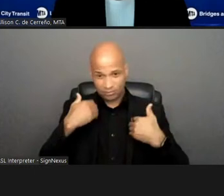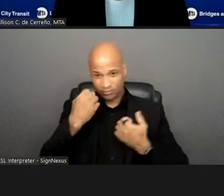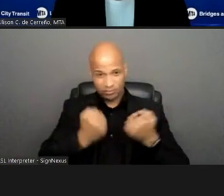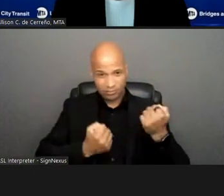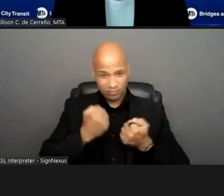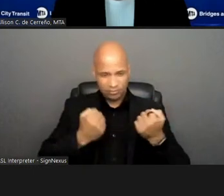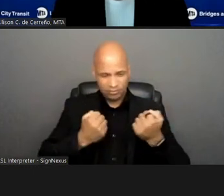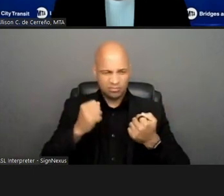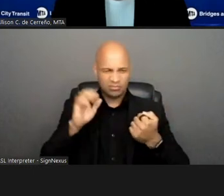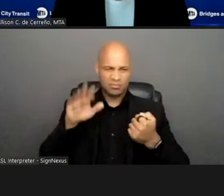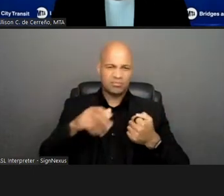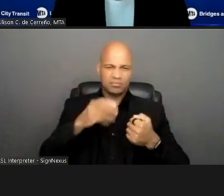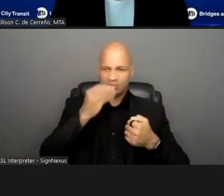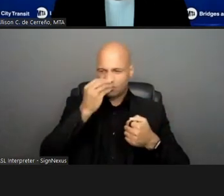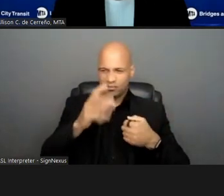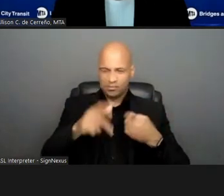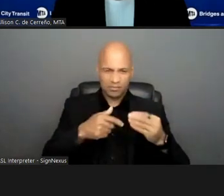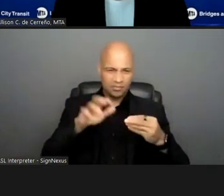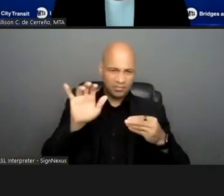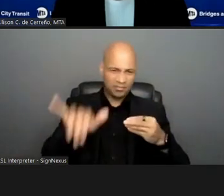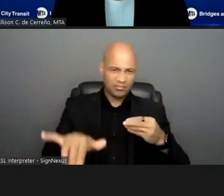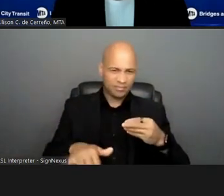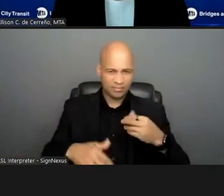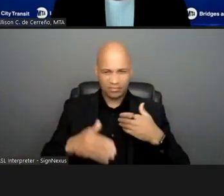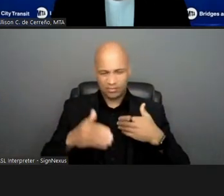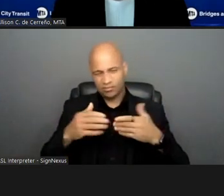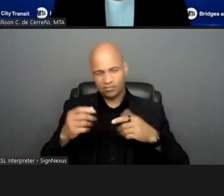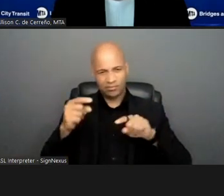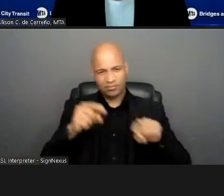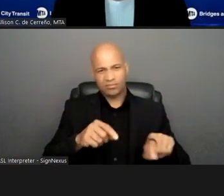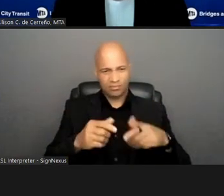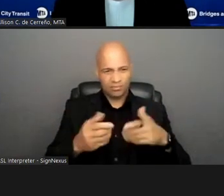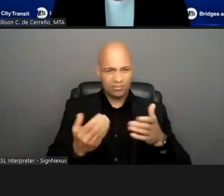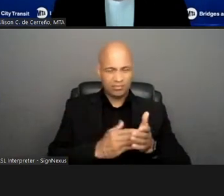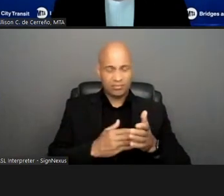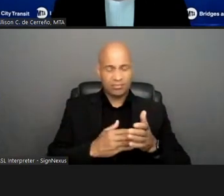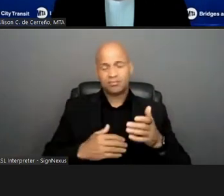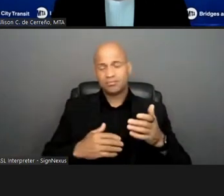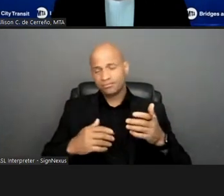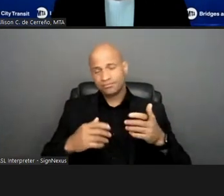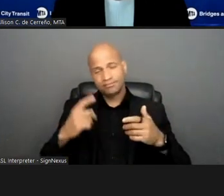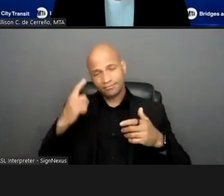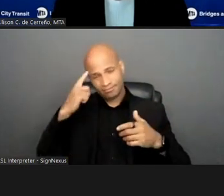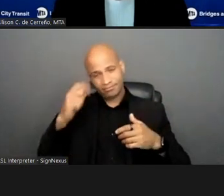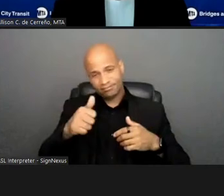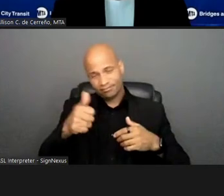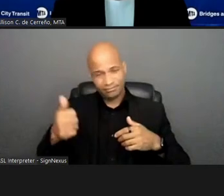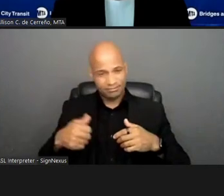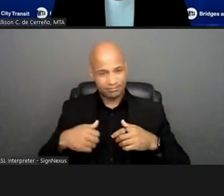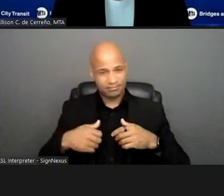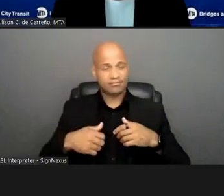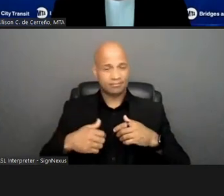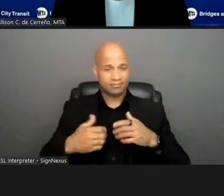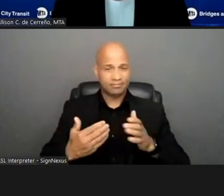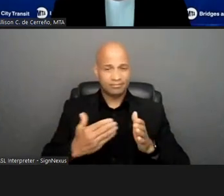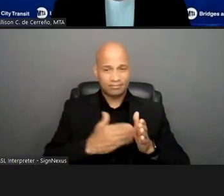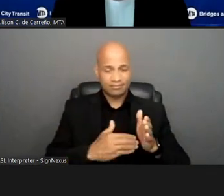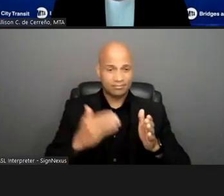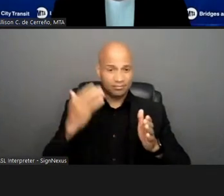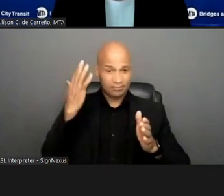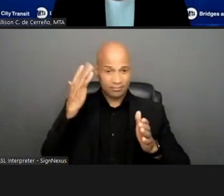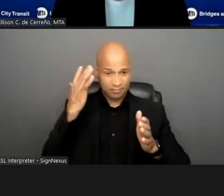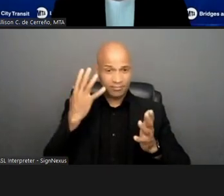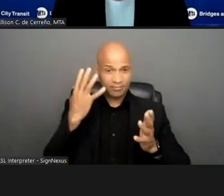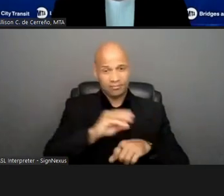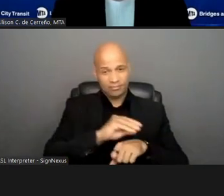this plan or I never drive into that area anyway think again the impact of this plan is massive and will affect an Untold number